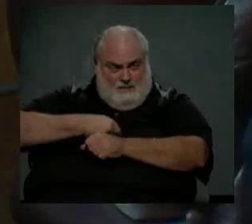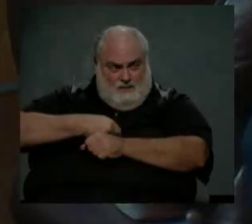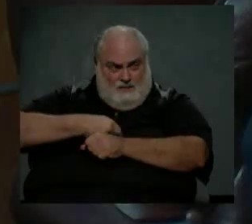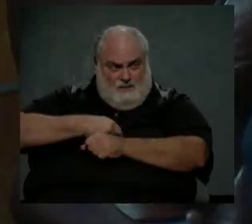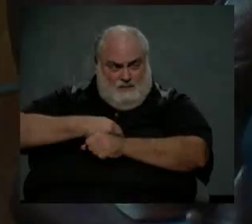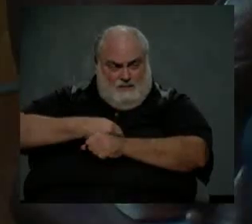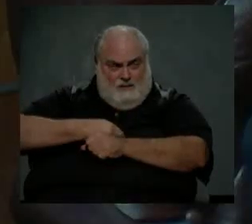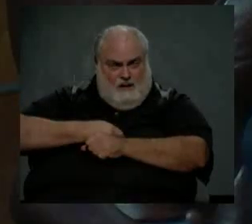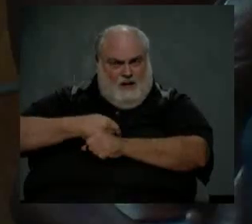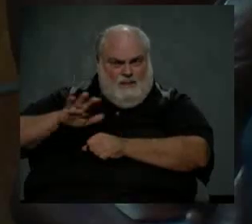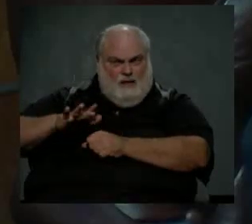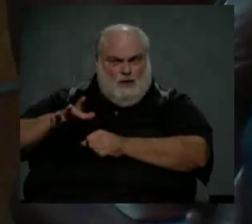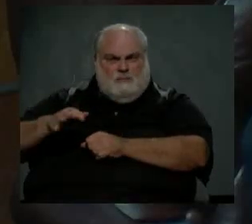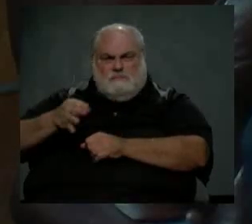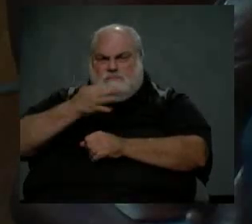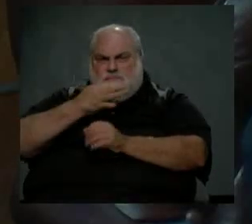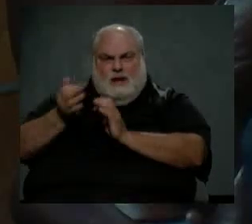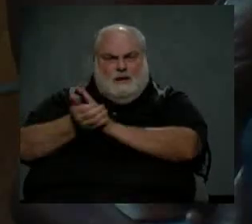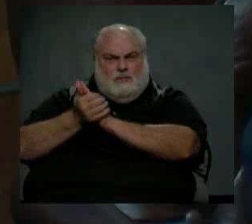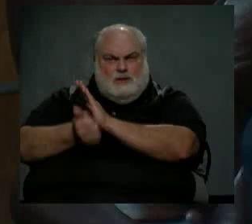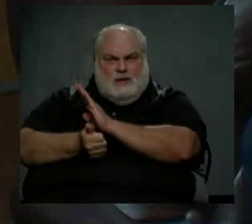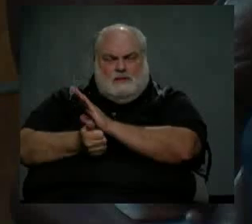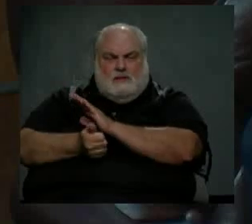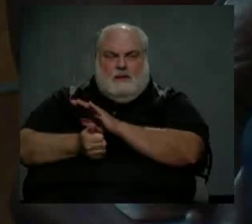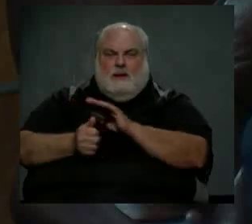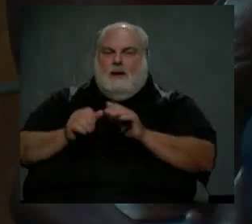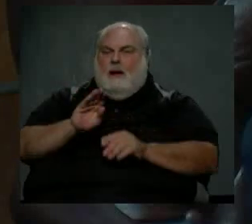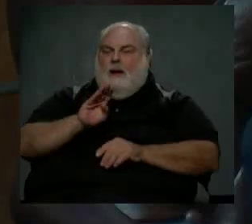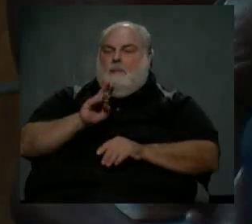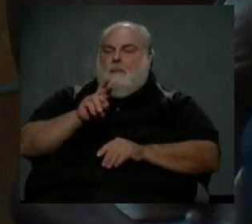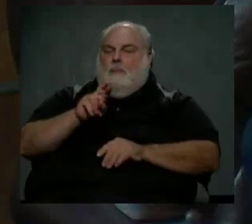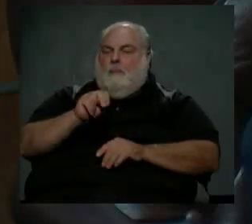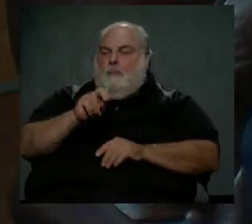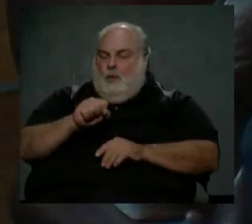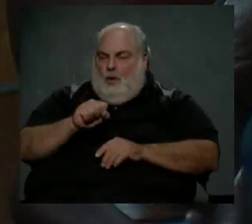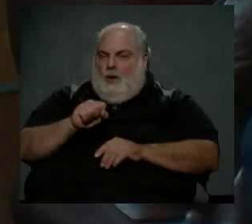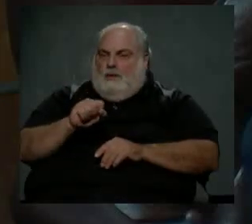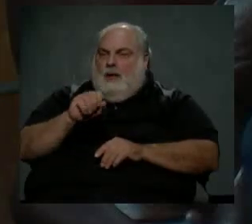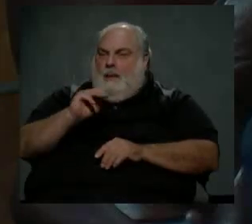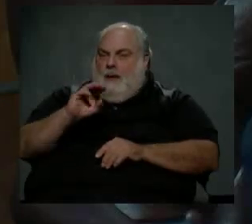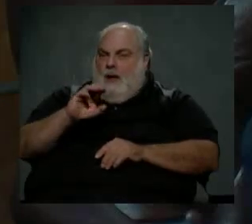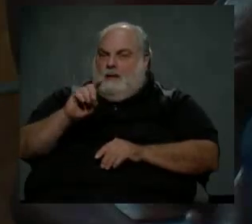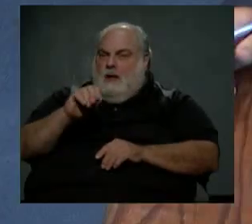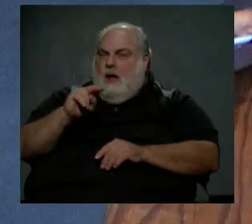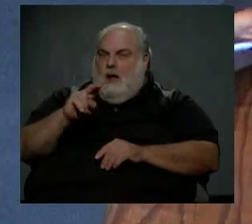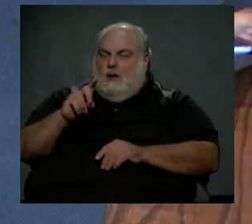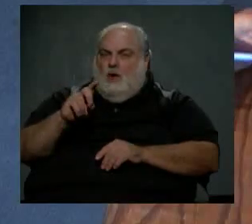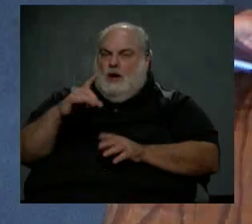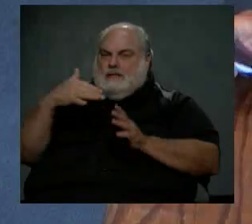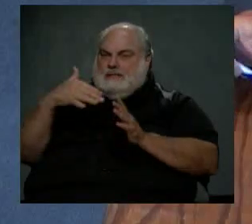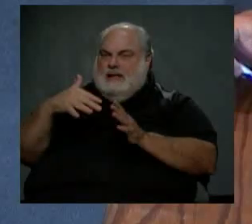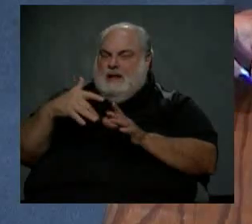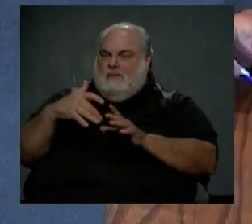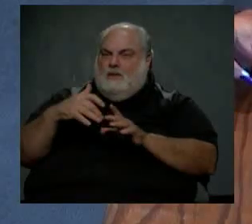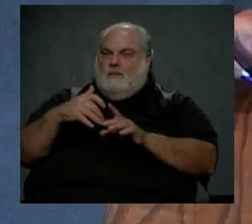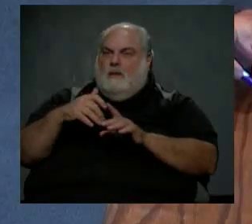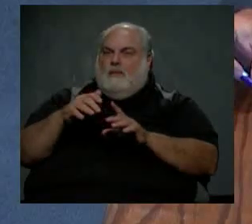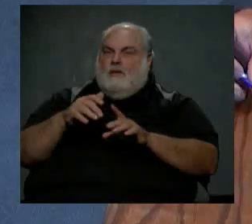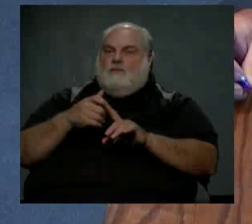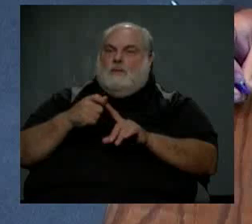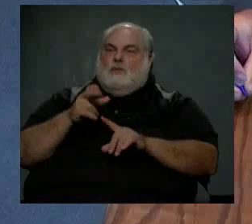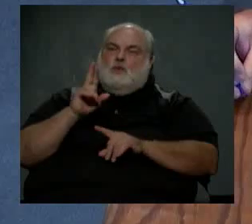their background? Burns McDonald is a firm that does these type of solid waste studies across the country. They're out of the